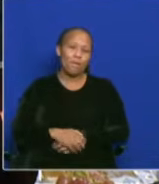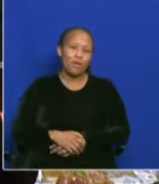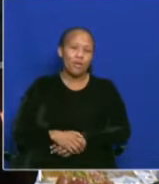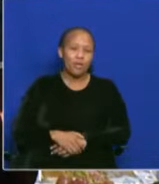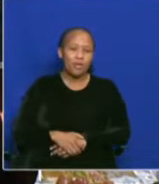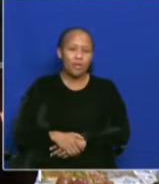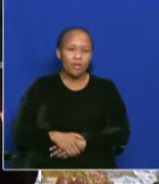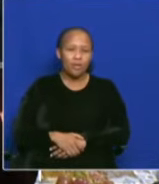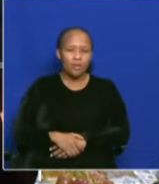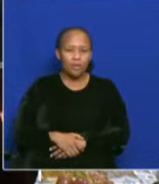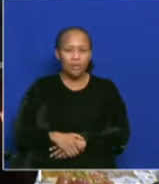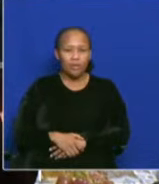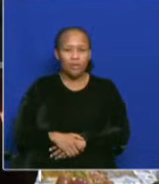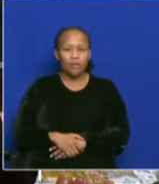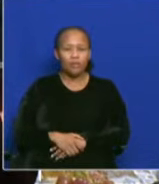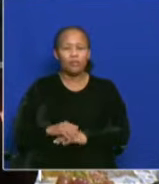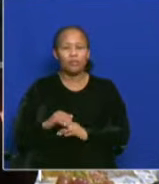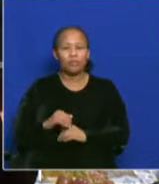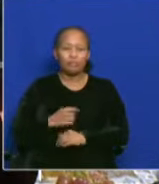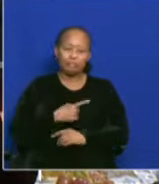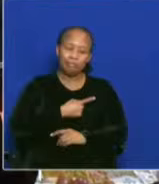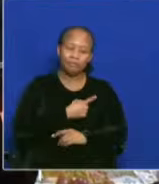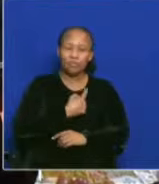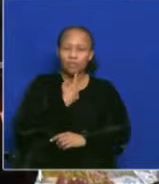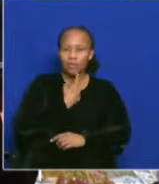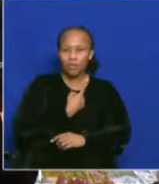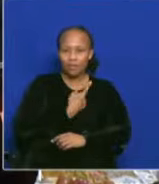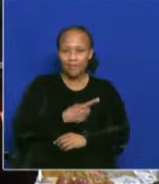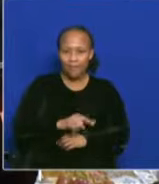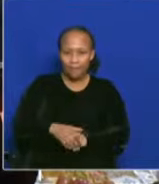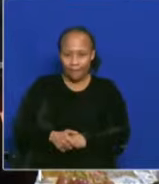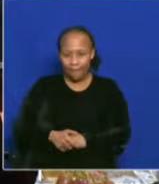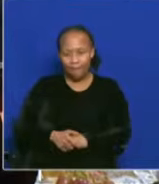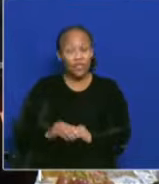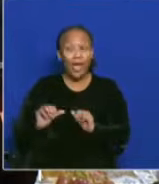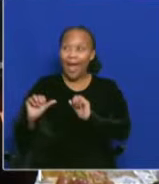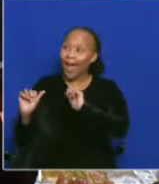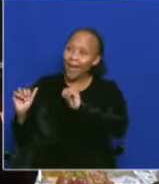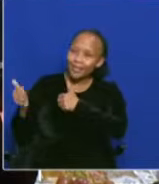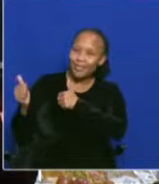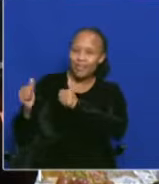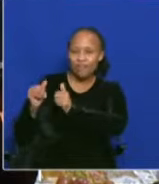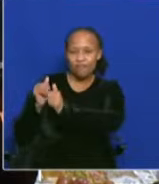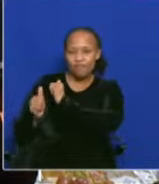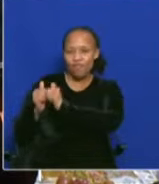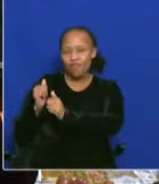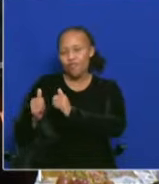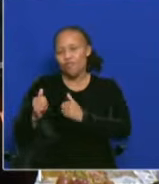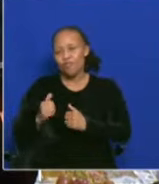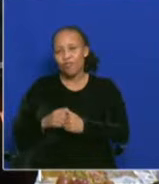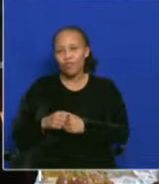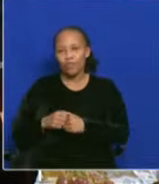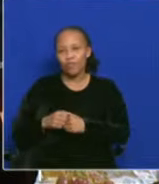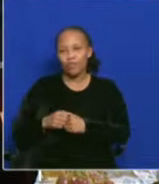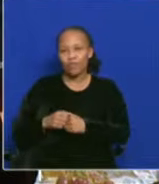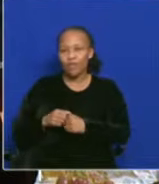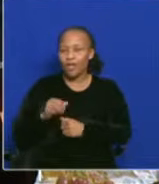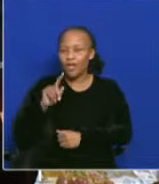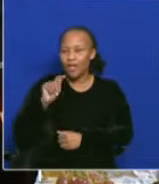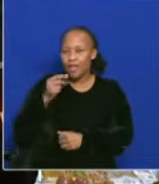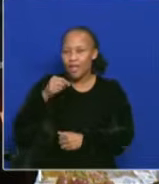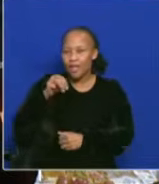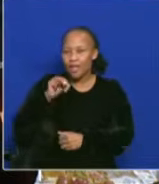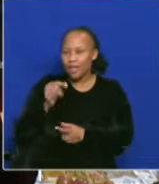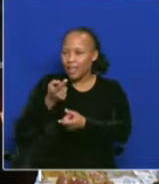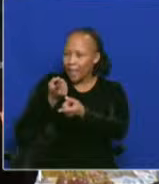Mr. Sayed says, excellent, Brew. And then he says, them means more than one person. Will